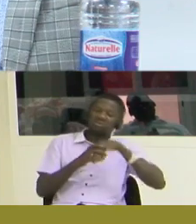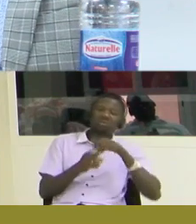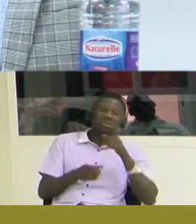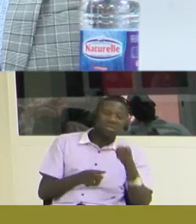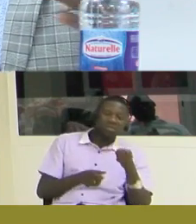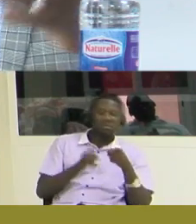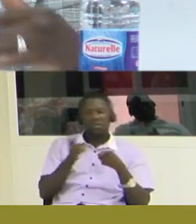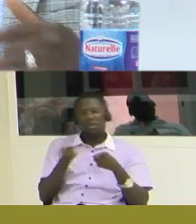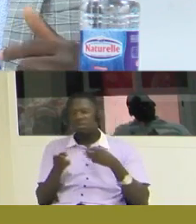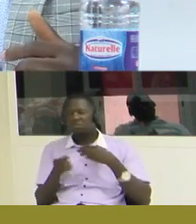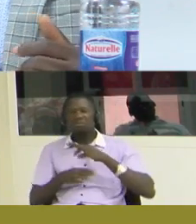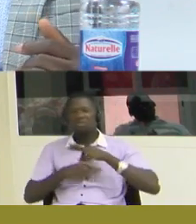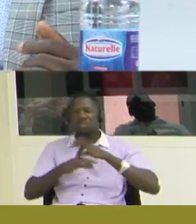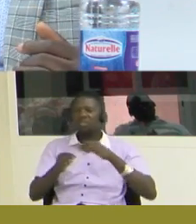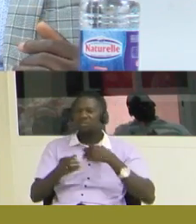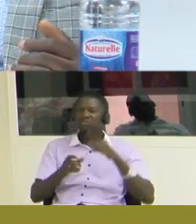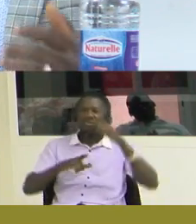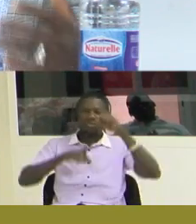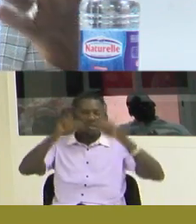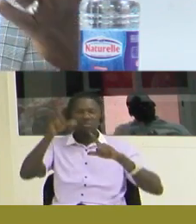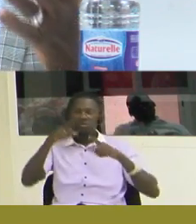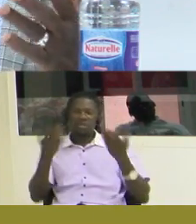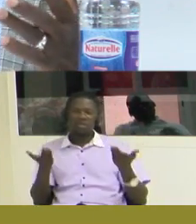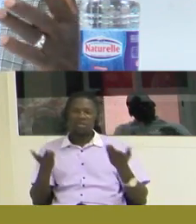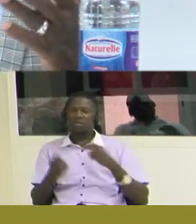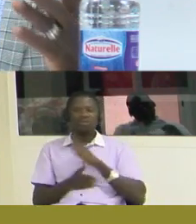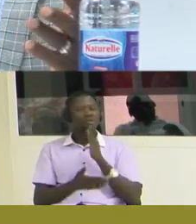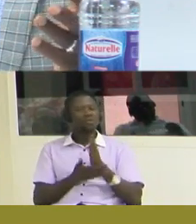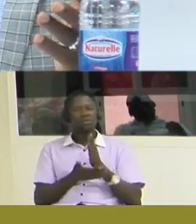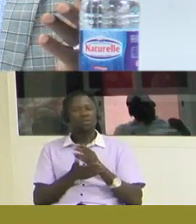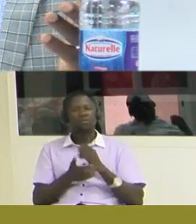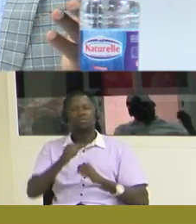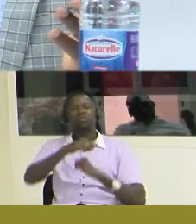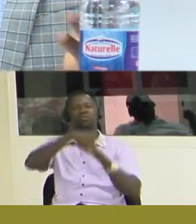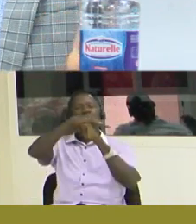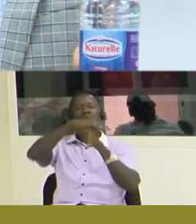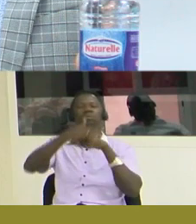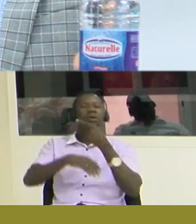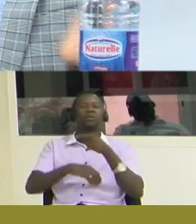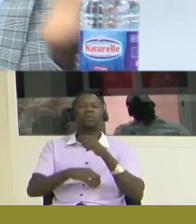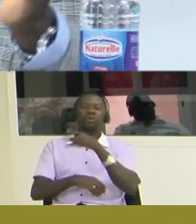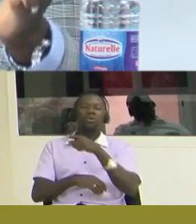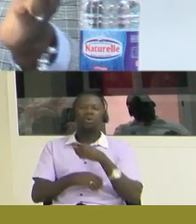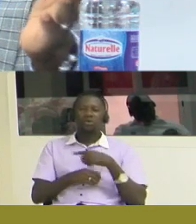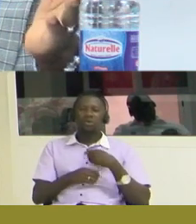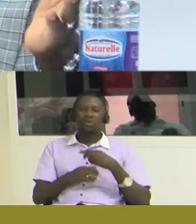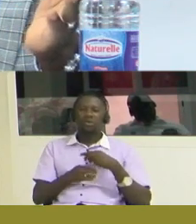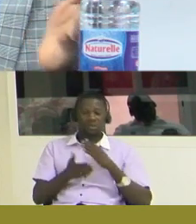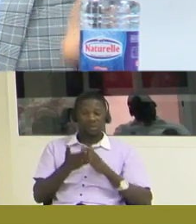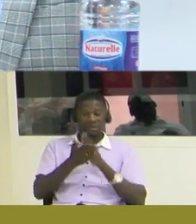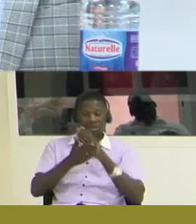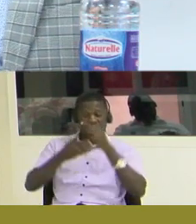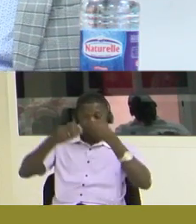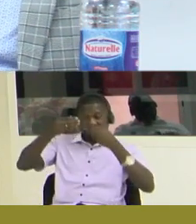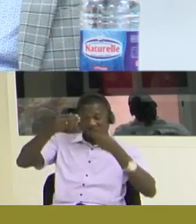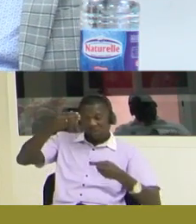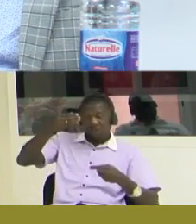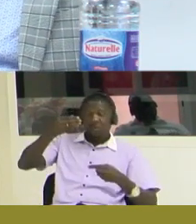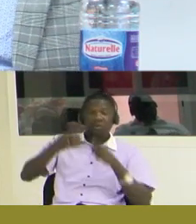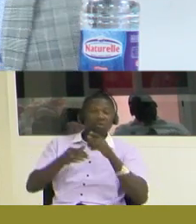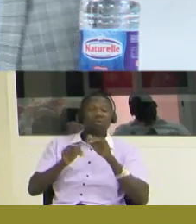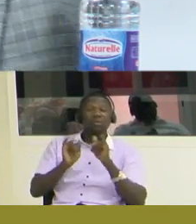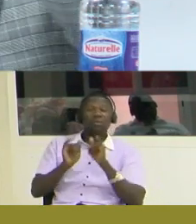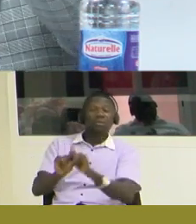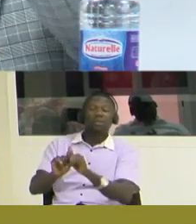I am NOT interested in positions is not actually supported by your subsequent track record you remain in